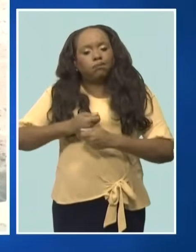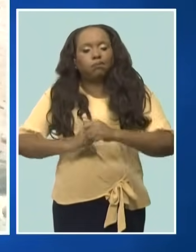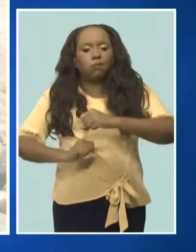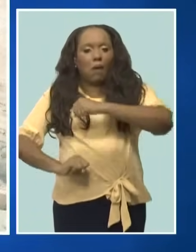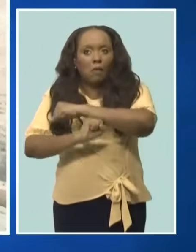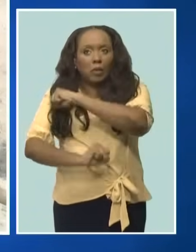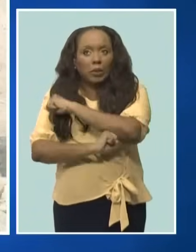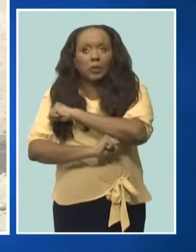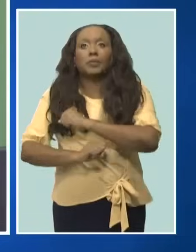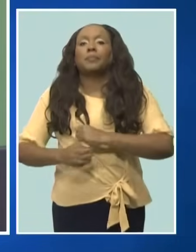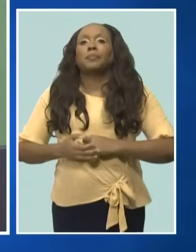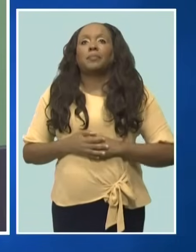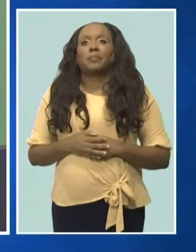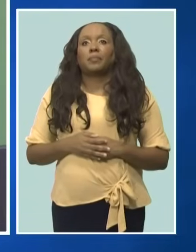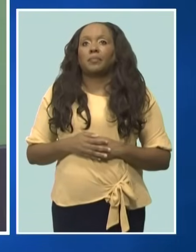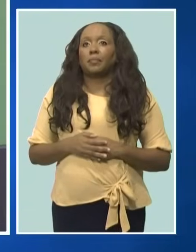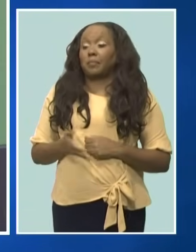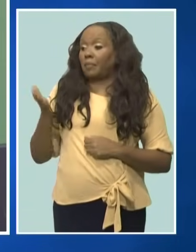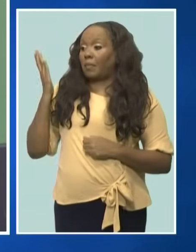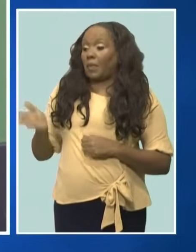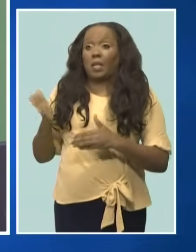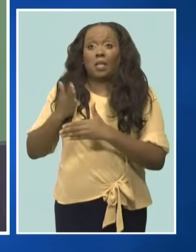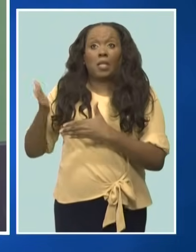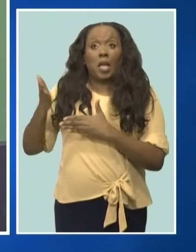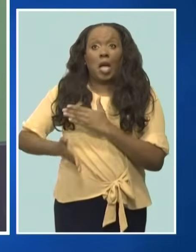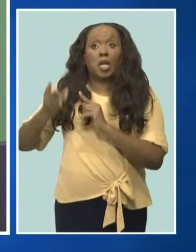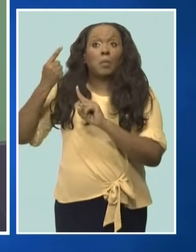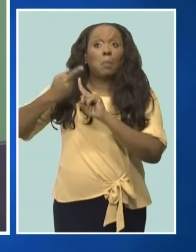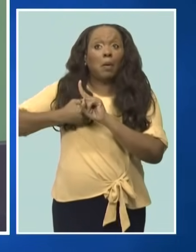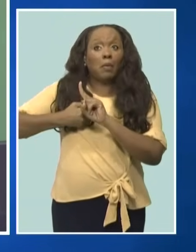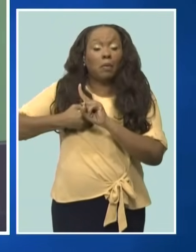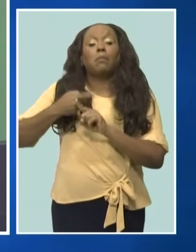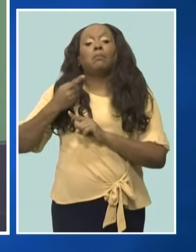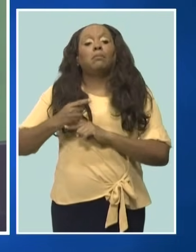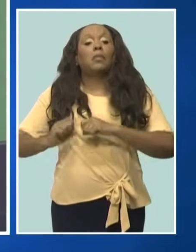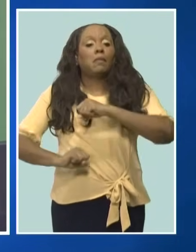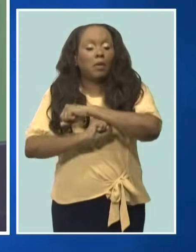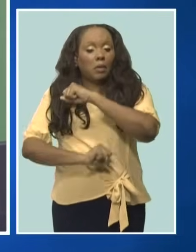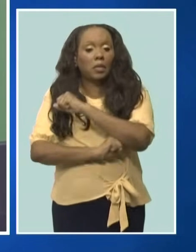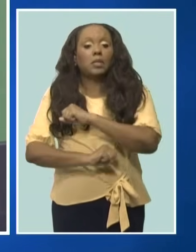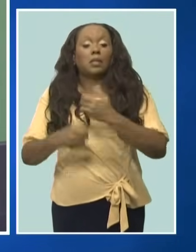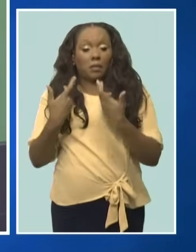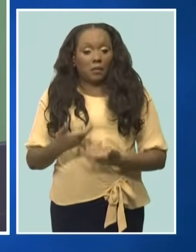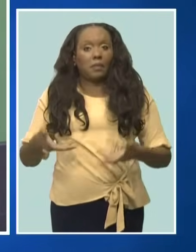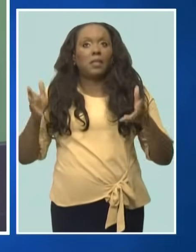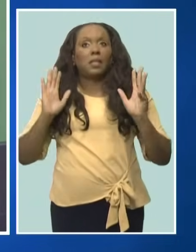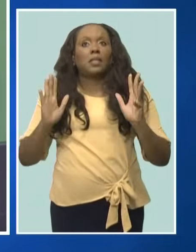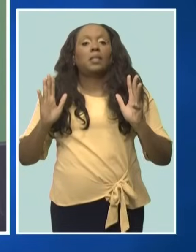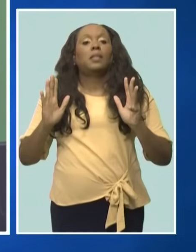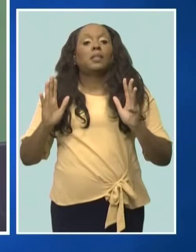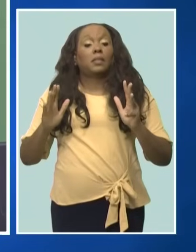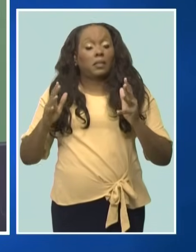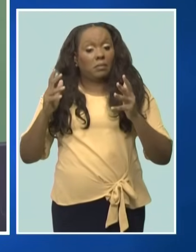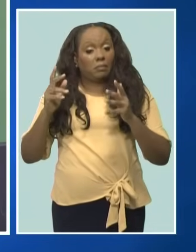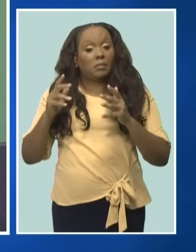finished by the end of this month, and then they will start to erect the